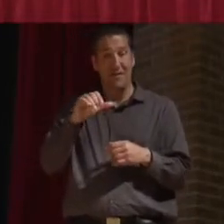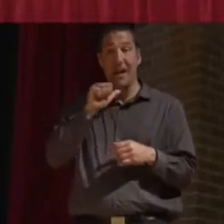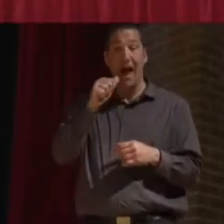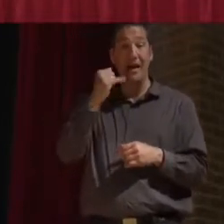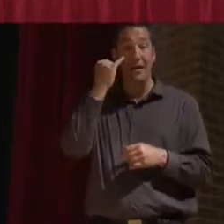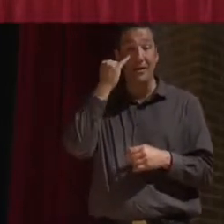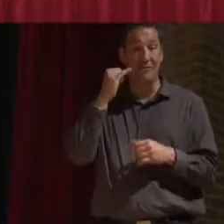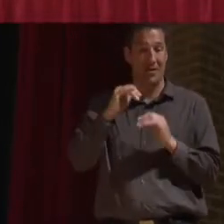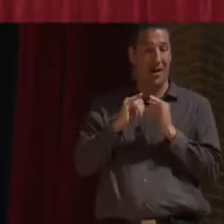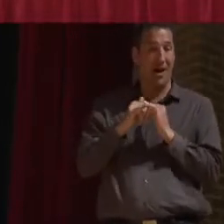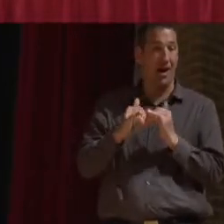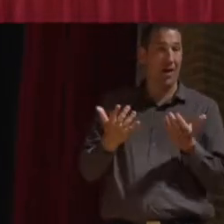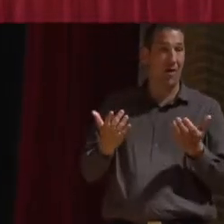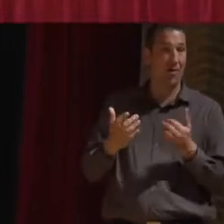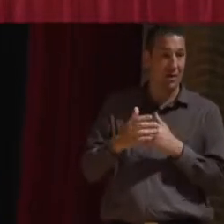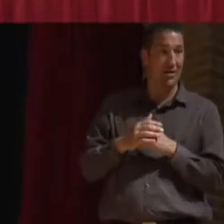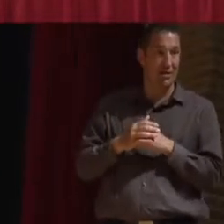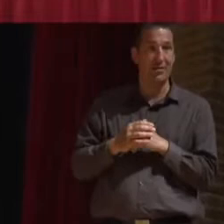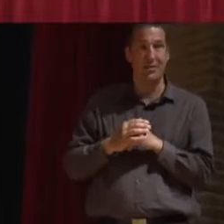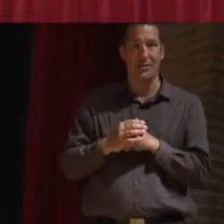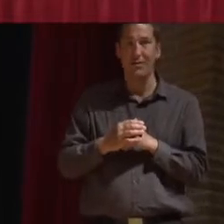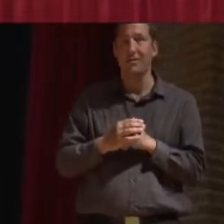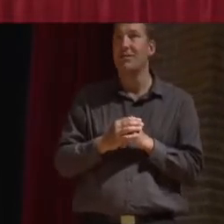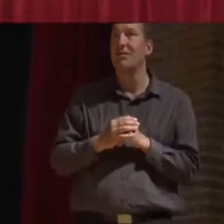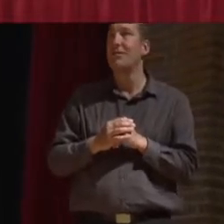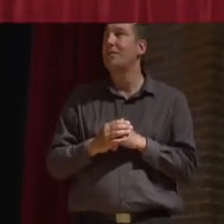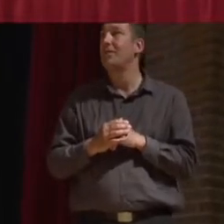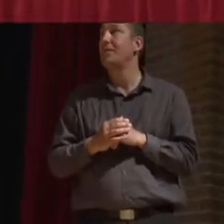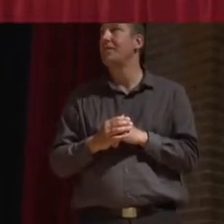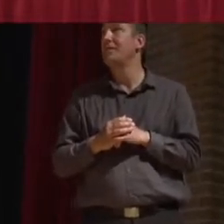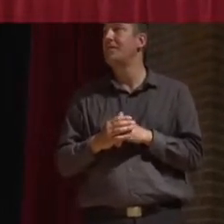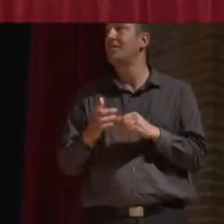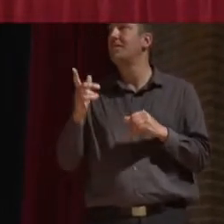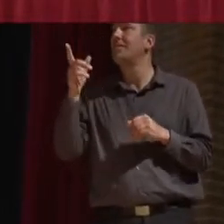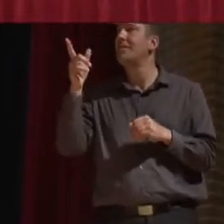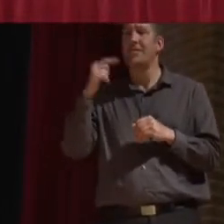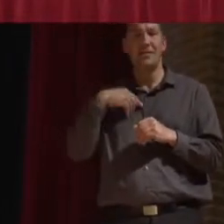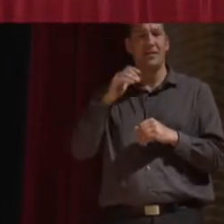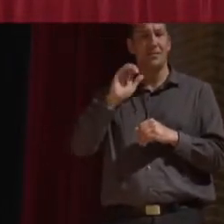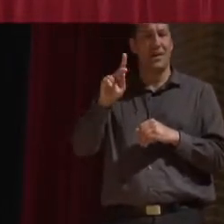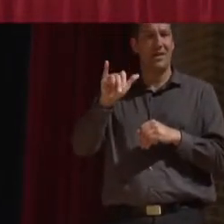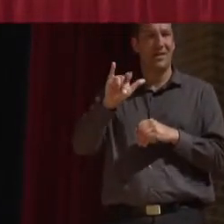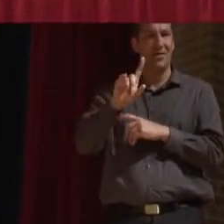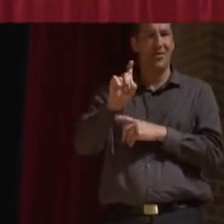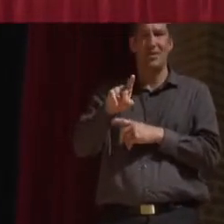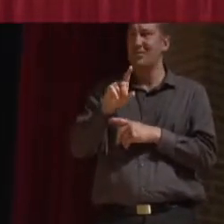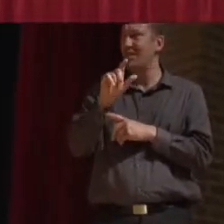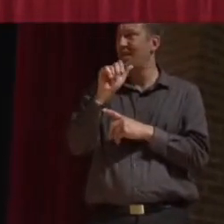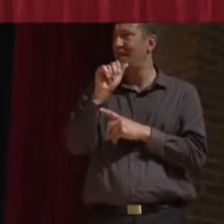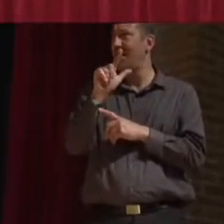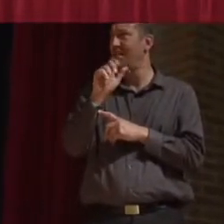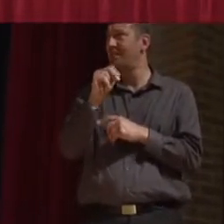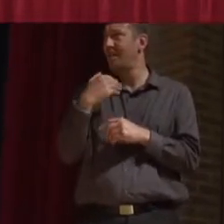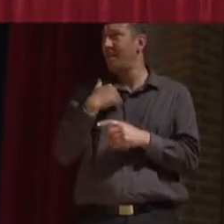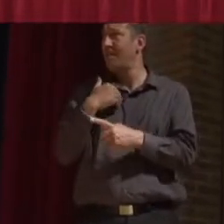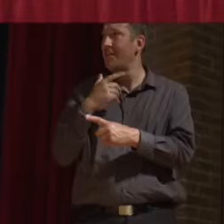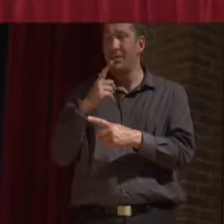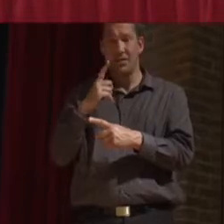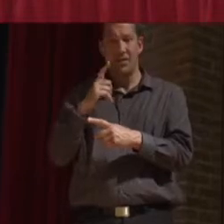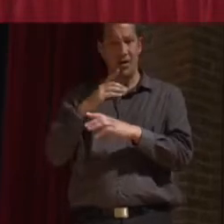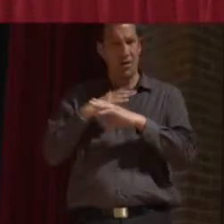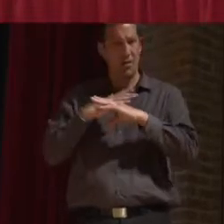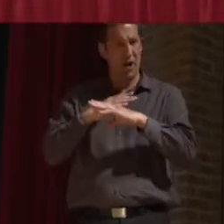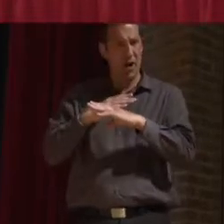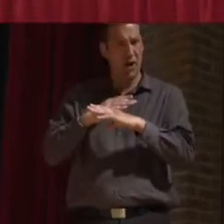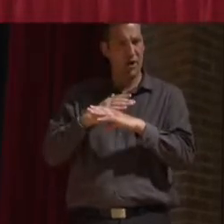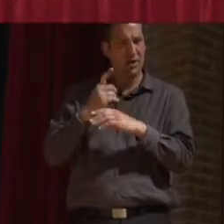yes. No. So I want to go back to the question here, because I think, Alan, you may have had something. What barriers do